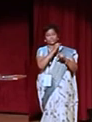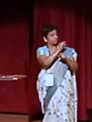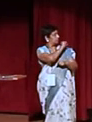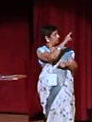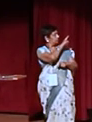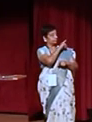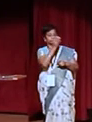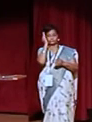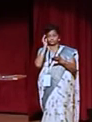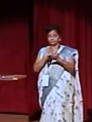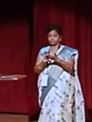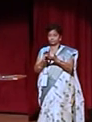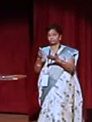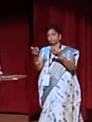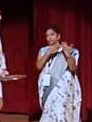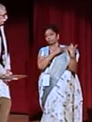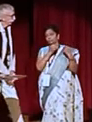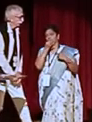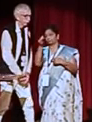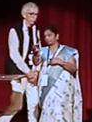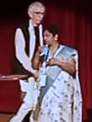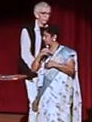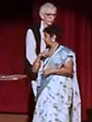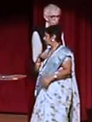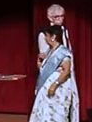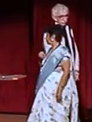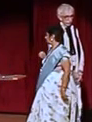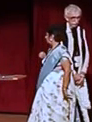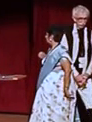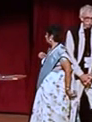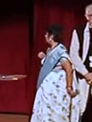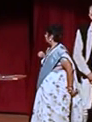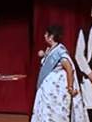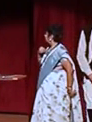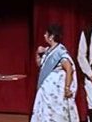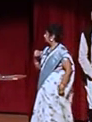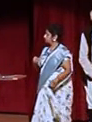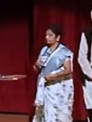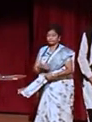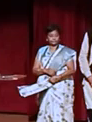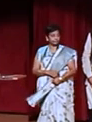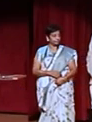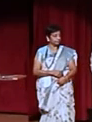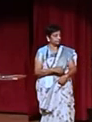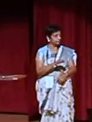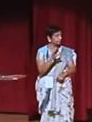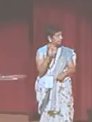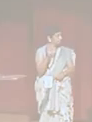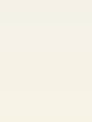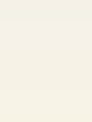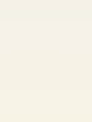forblindkids@gmail.com. Thank you very much.